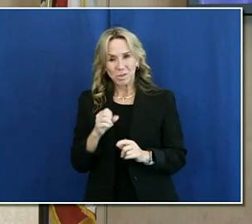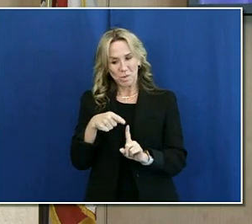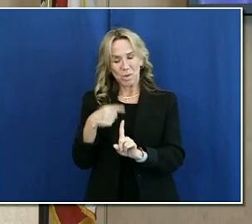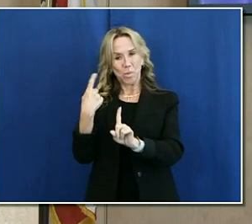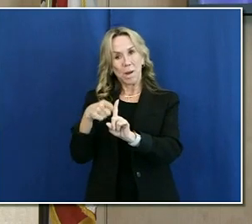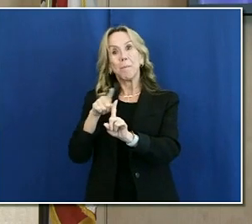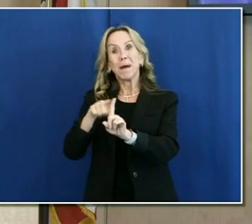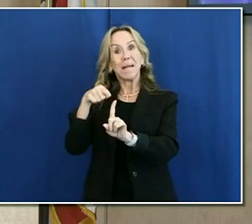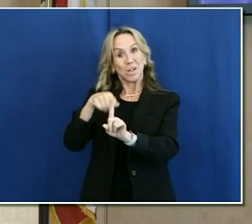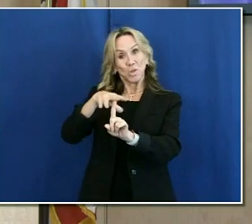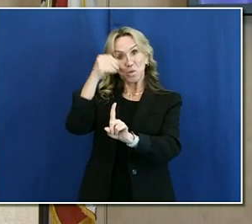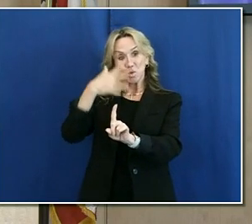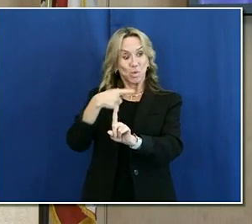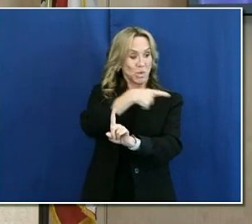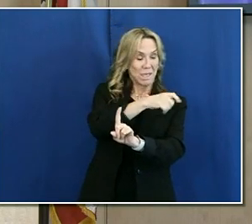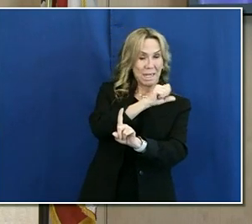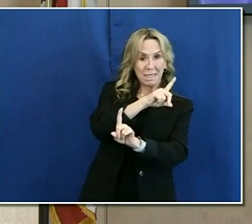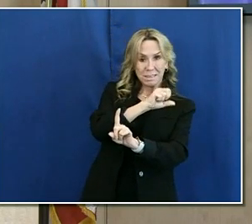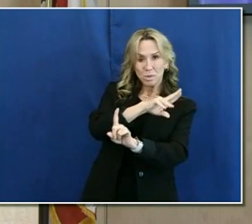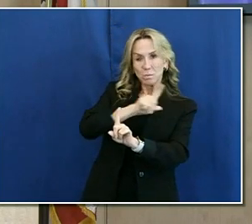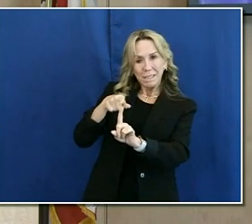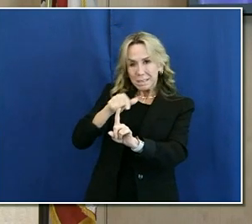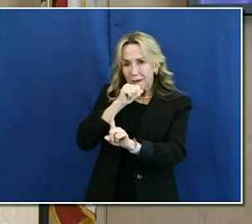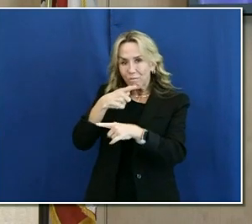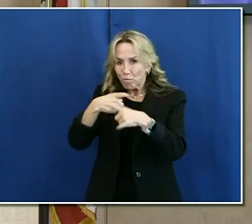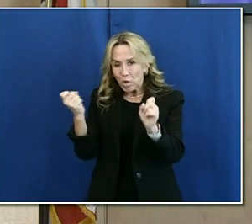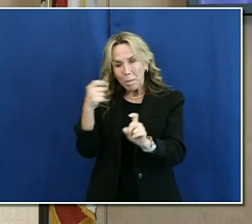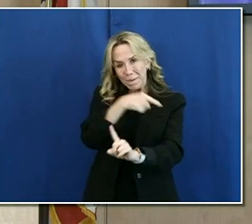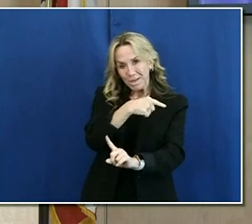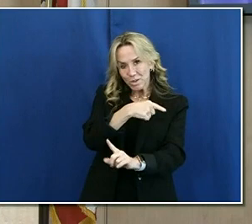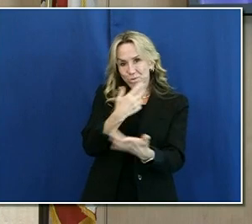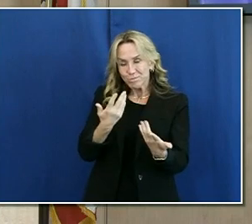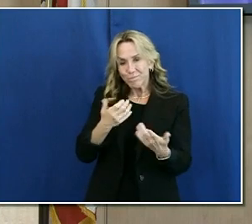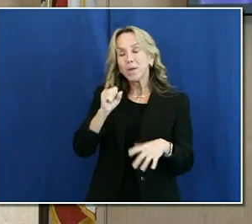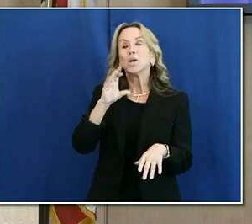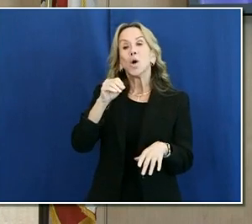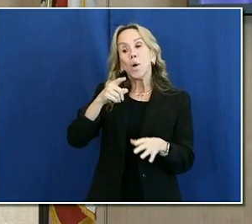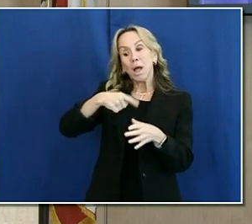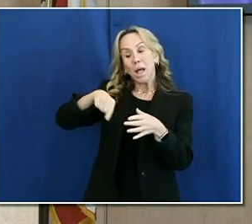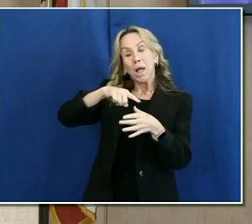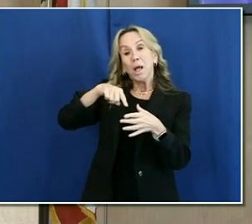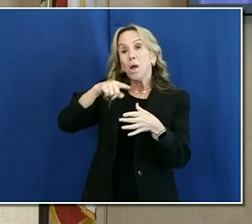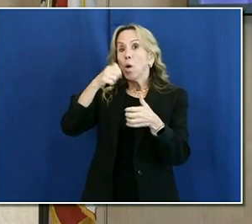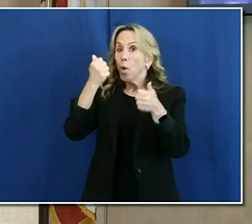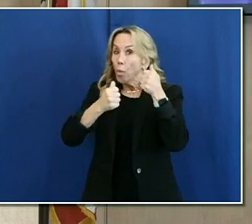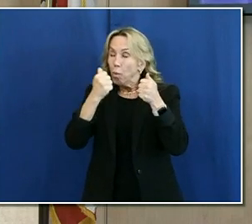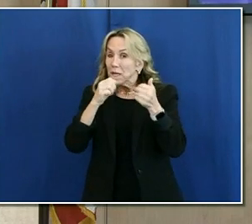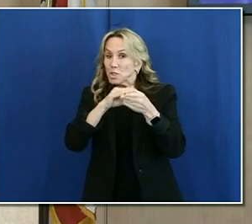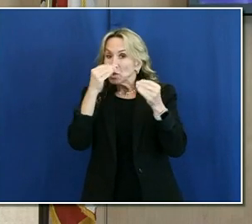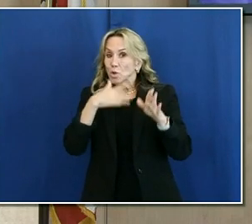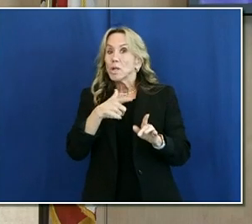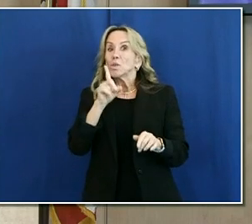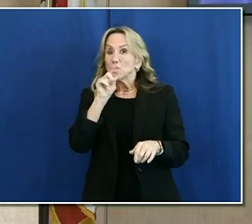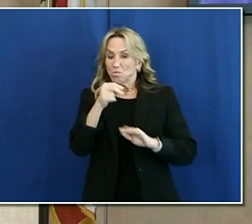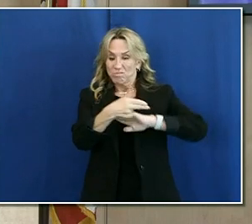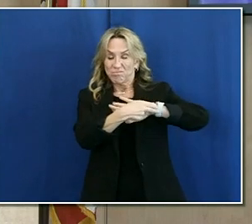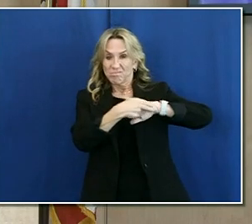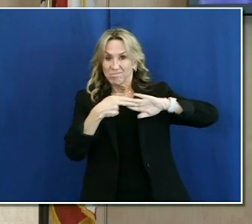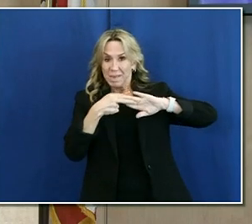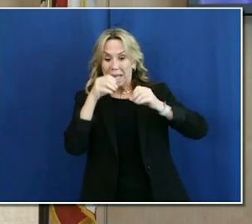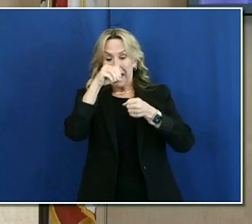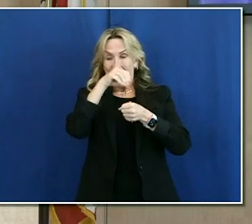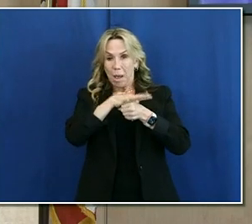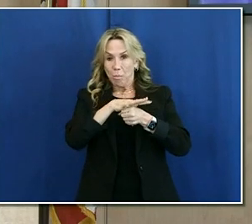cases that do meet our definition of an outbreak. These are students living in separate apartments in an